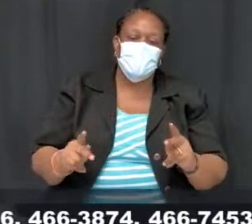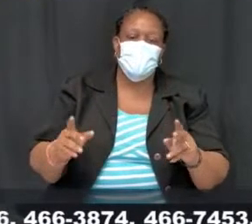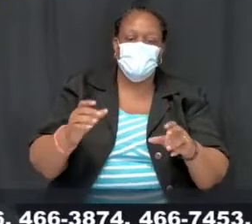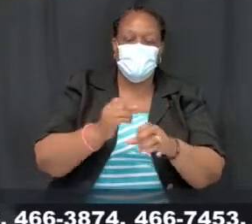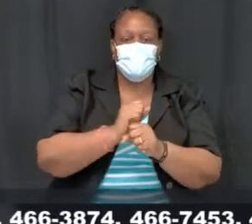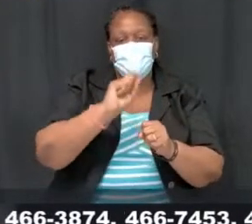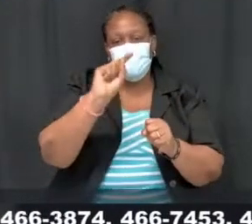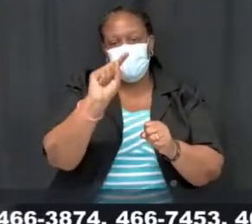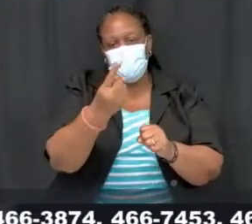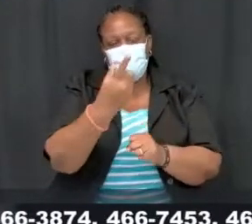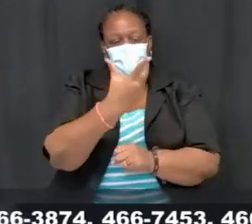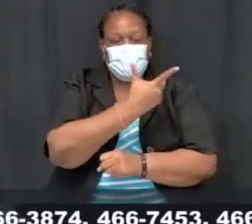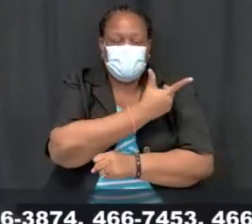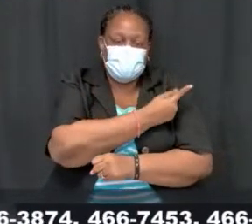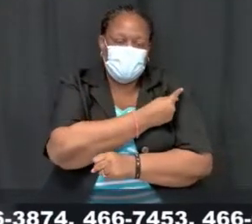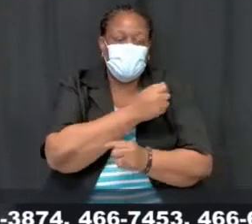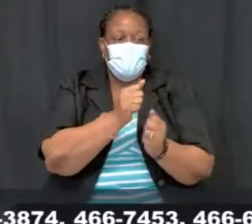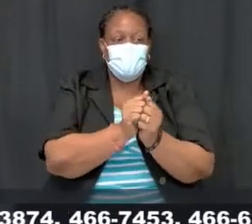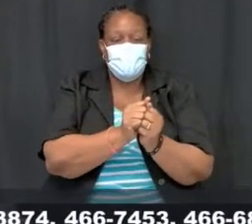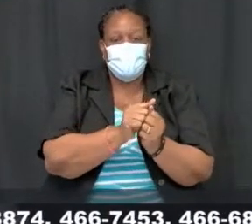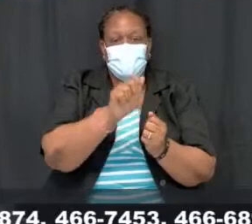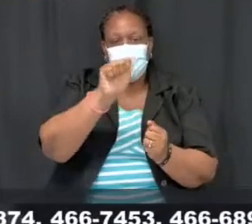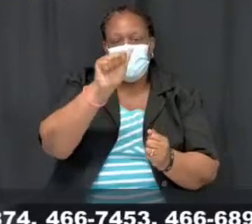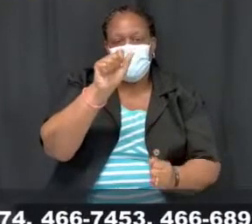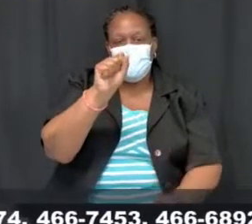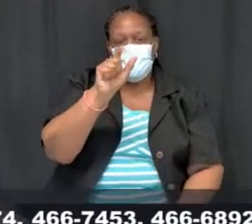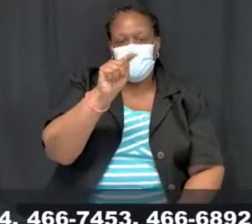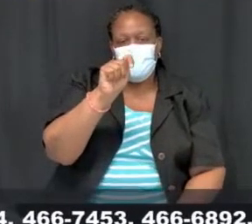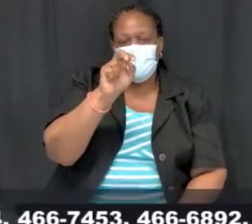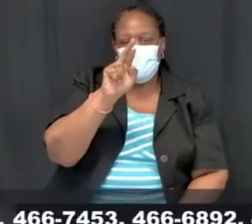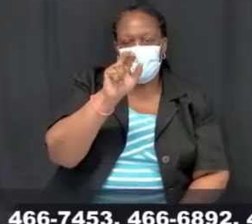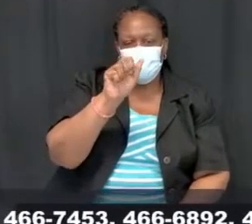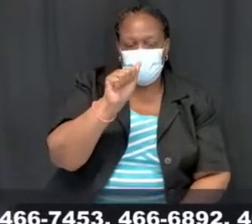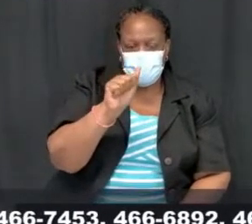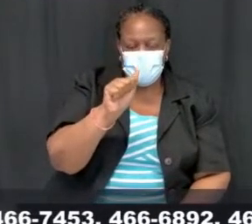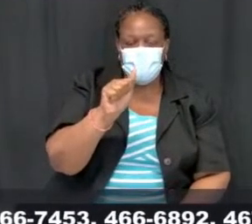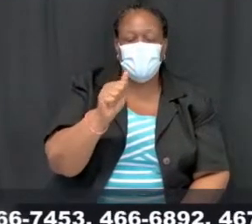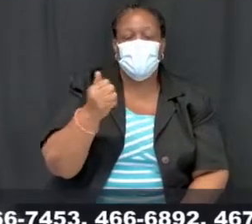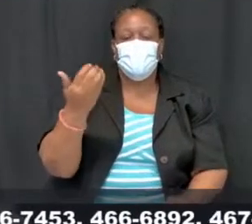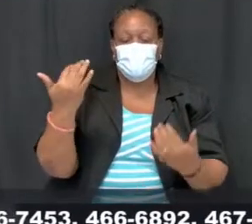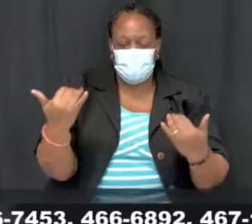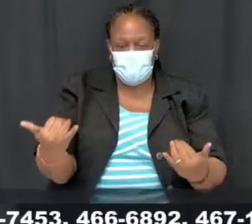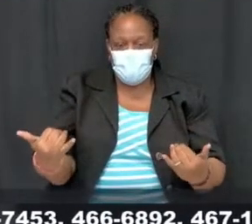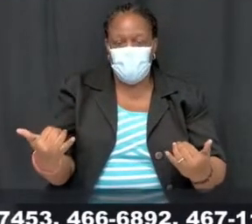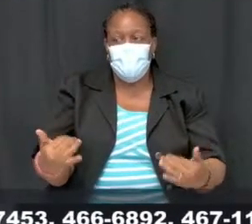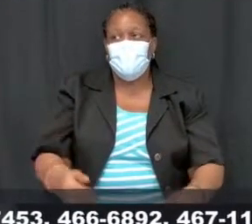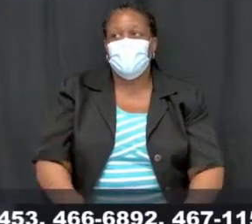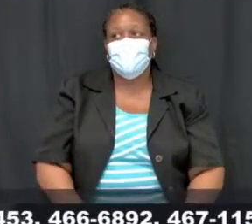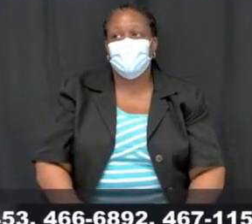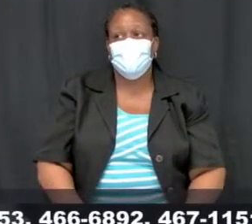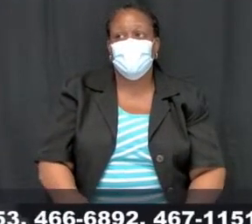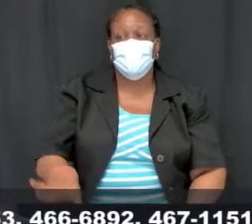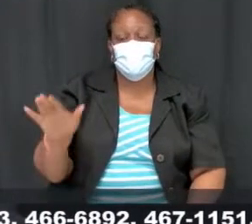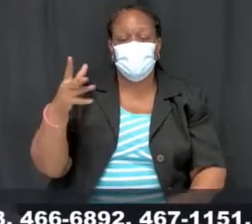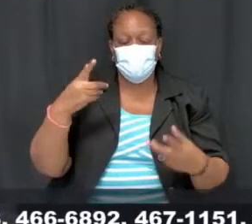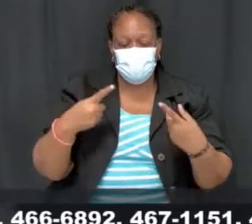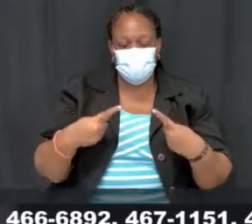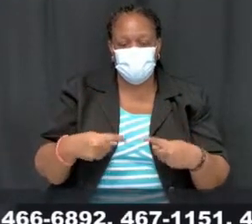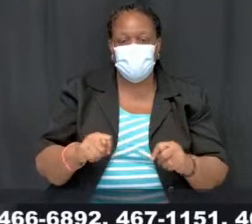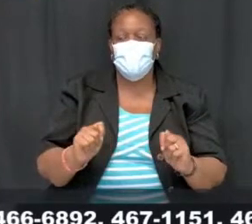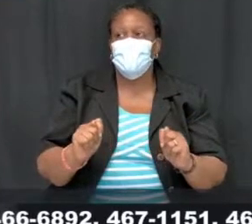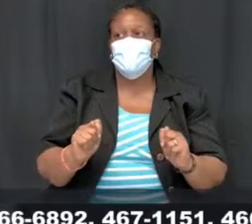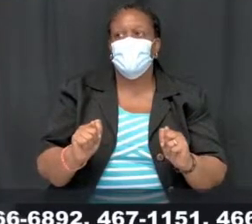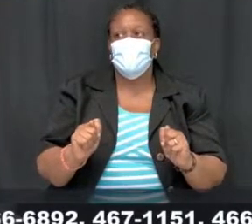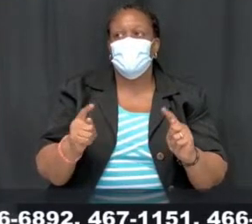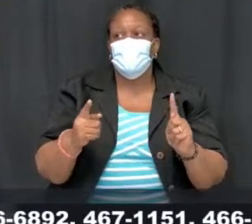their first dose of the AstraZeneca close to the end of this month, and we will endeavor, we will try our